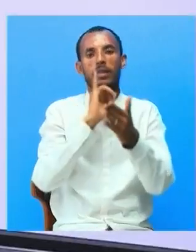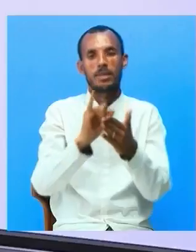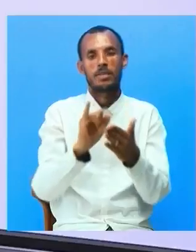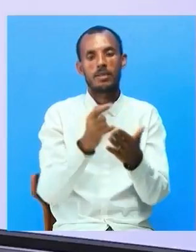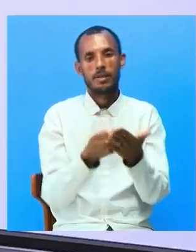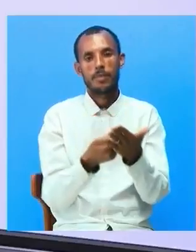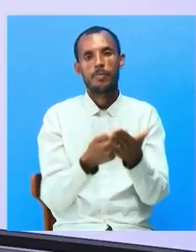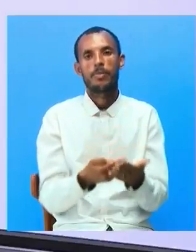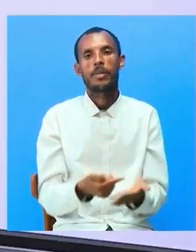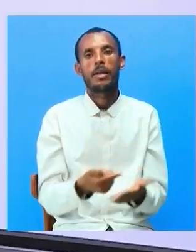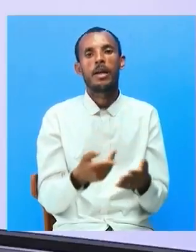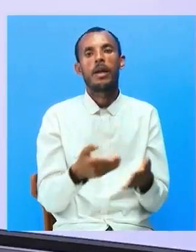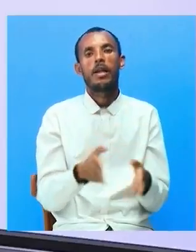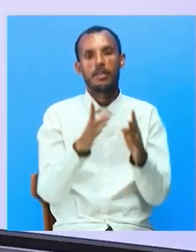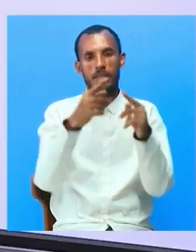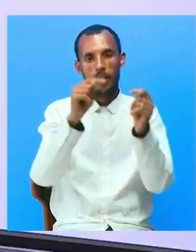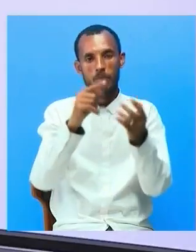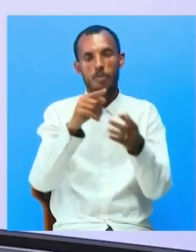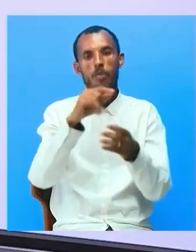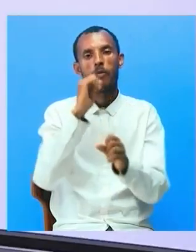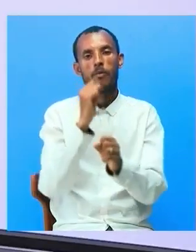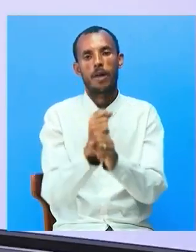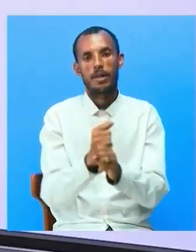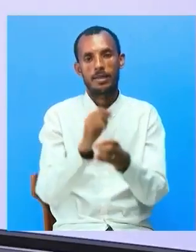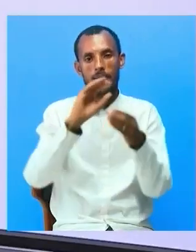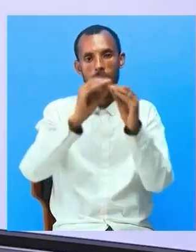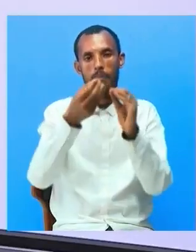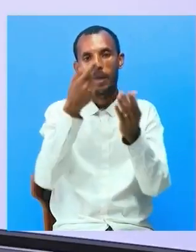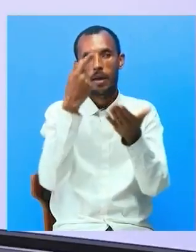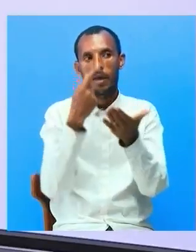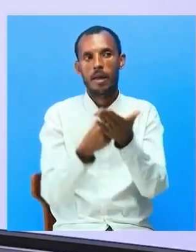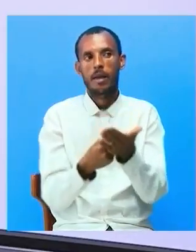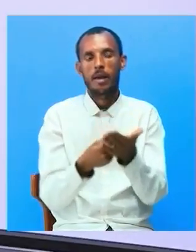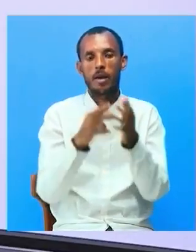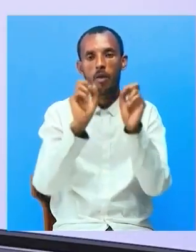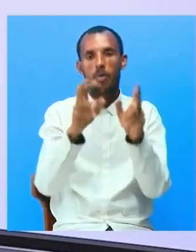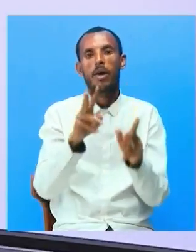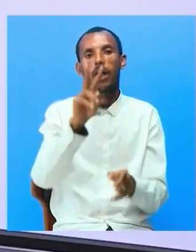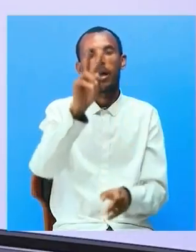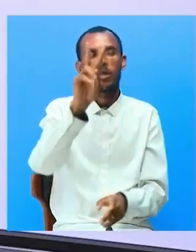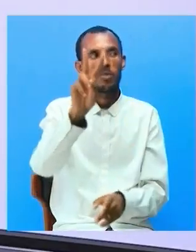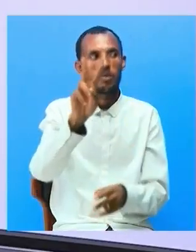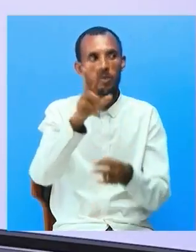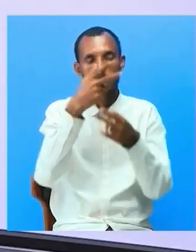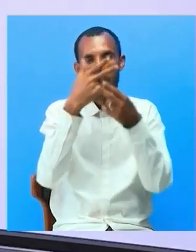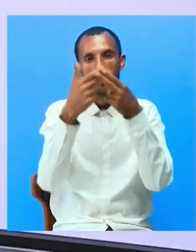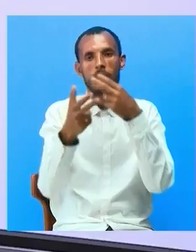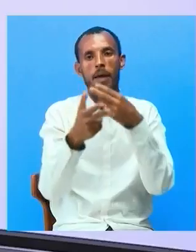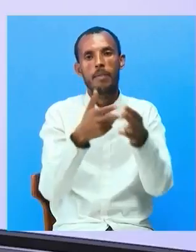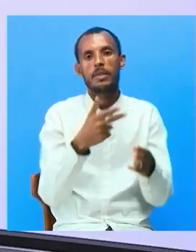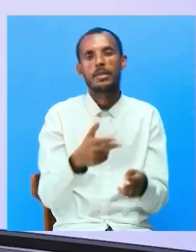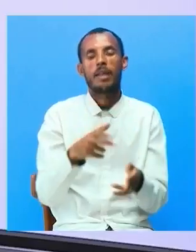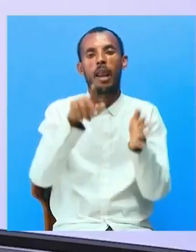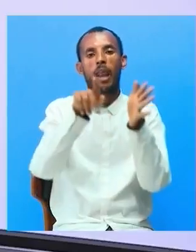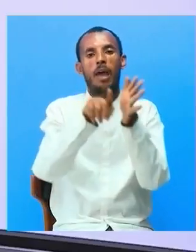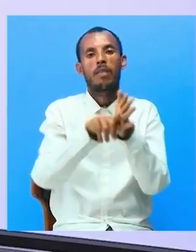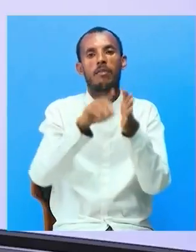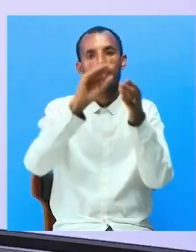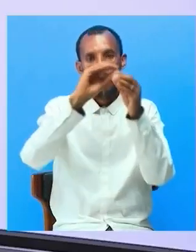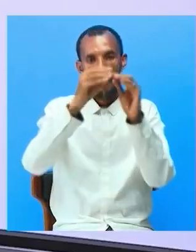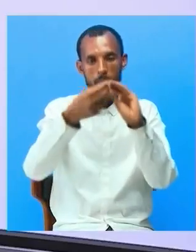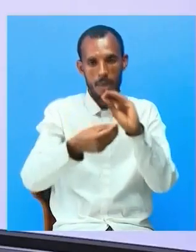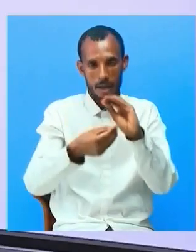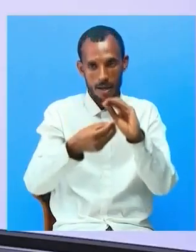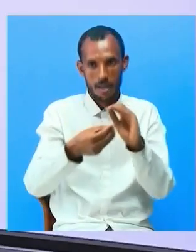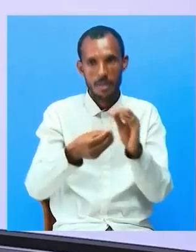this? Let's try to find the number here. Okay, 2 times a certain negative number. It